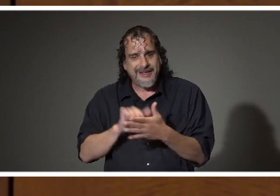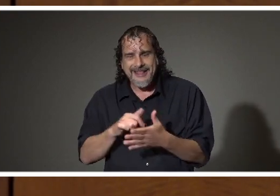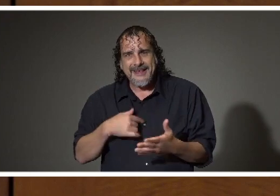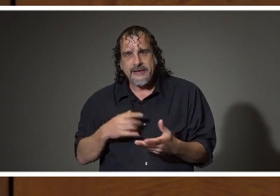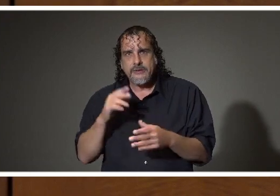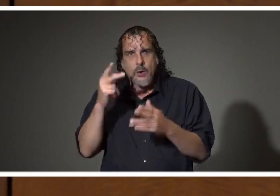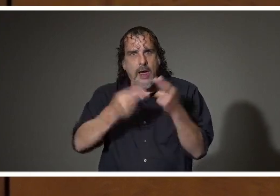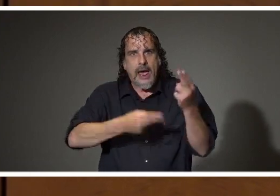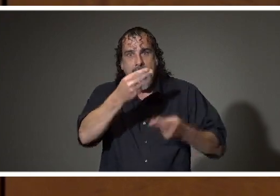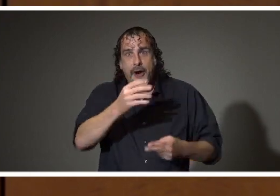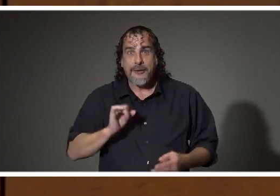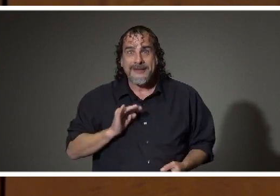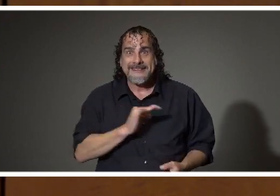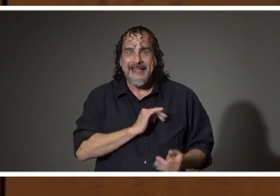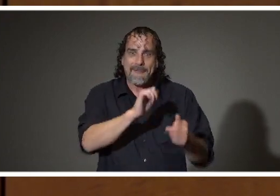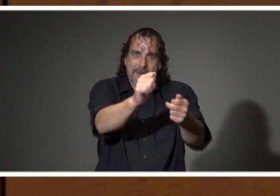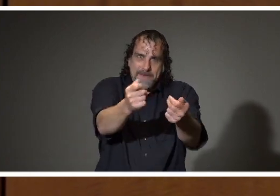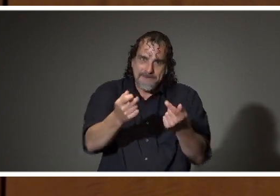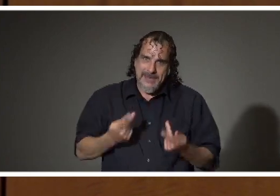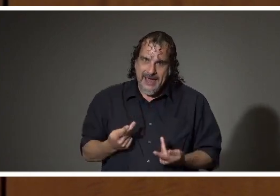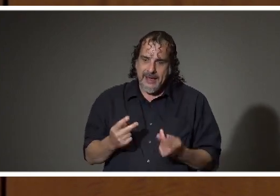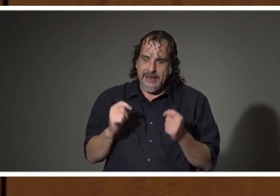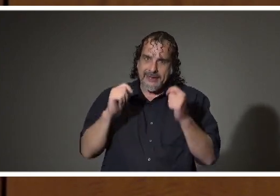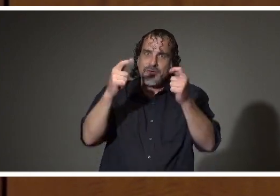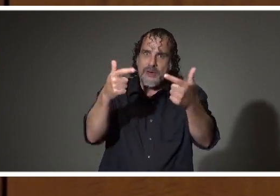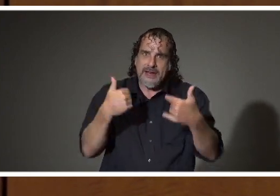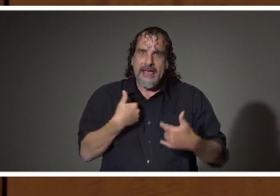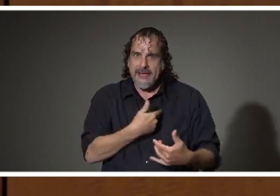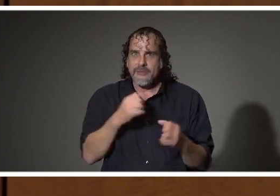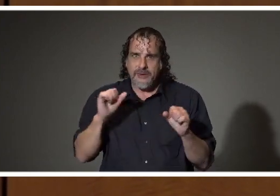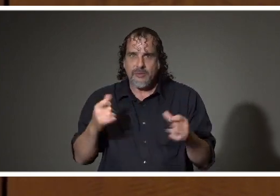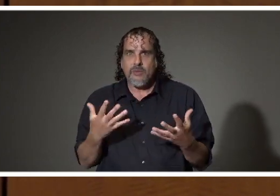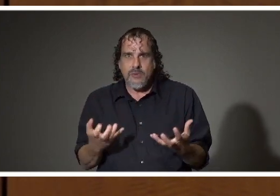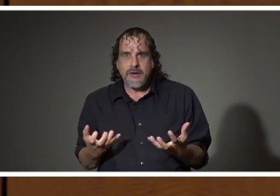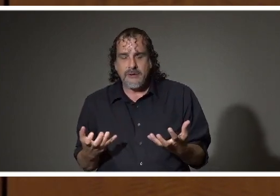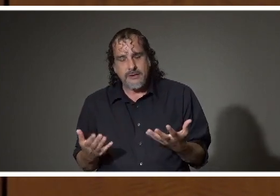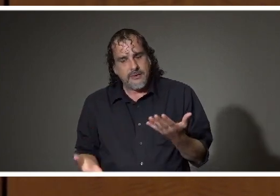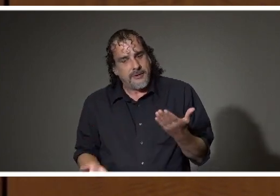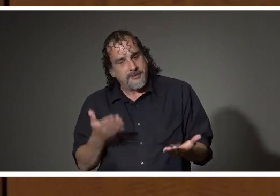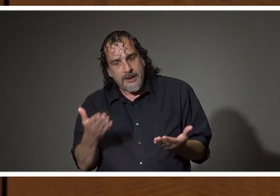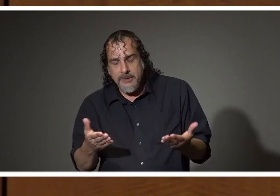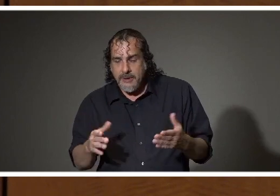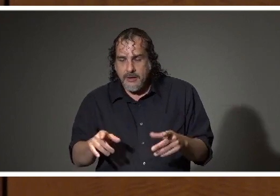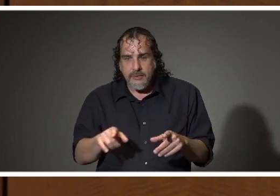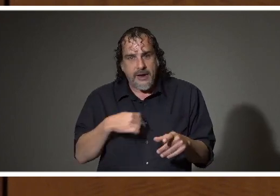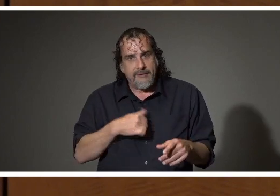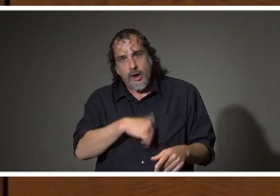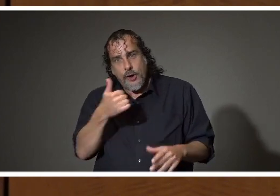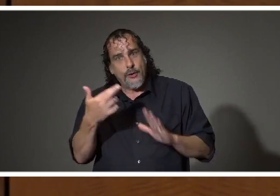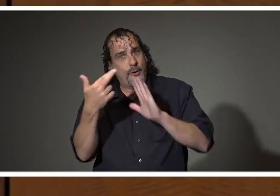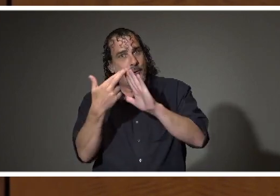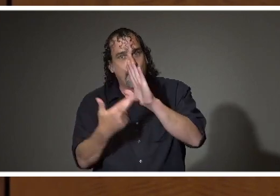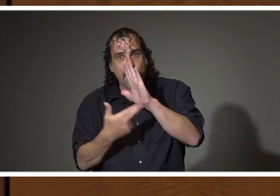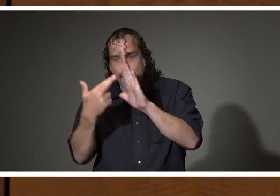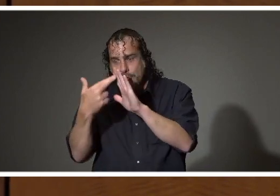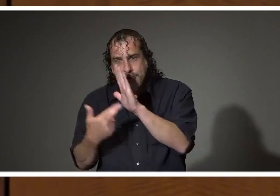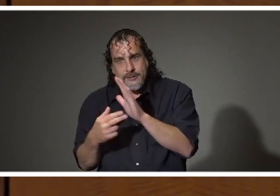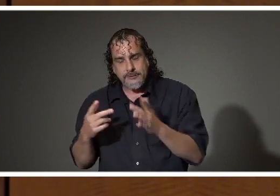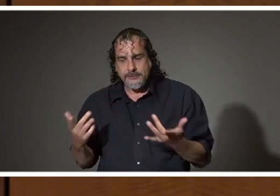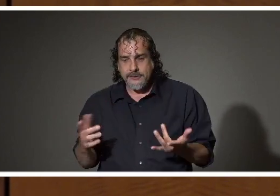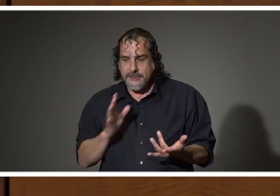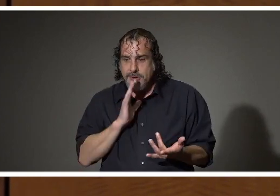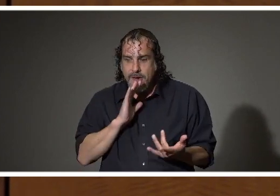back to work as quickly as we would like for them to. There may also be additional guidelines with respect